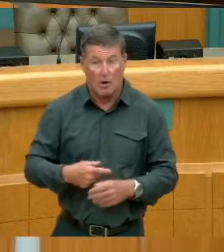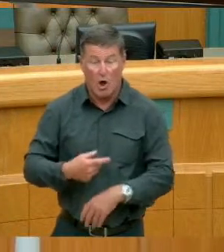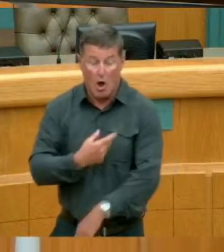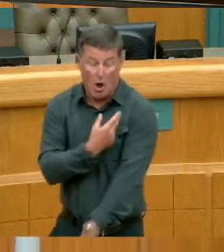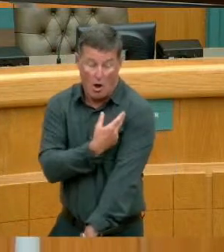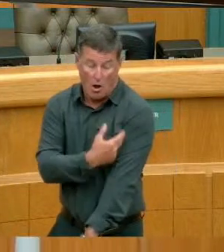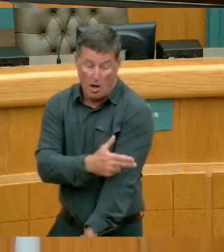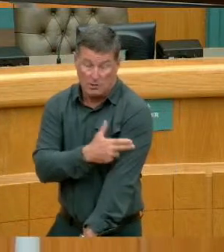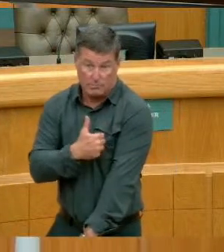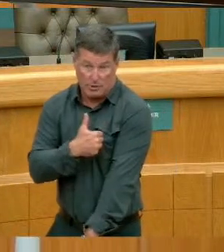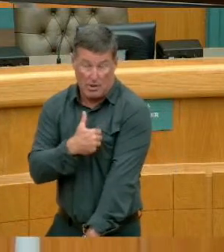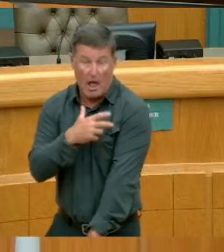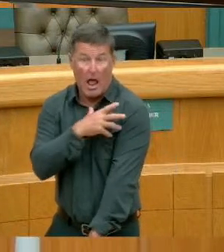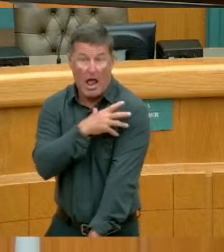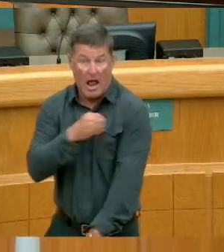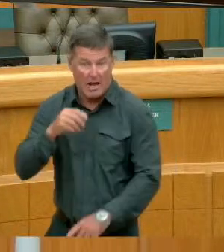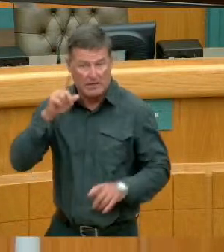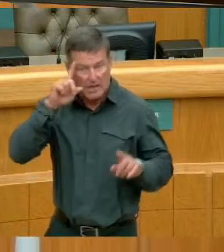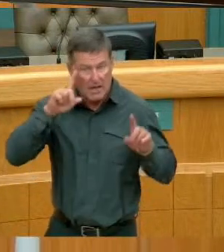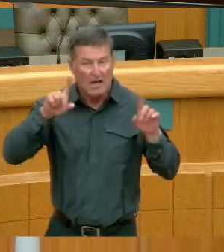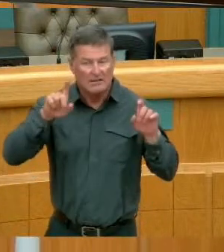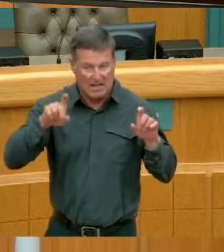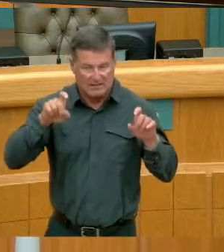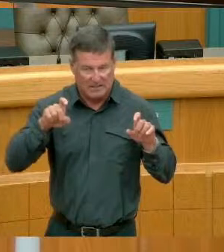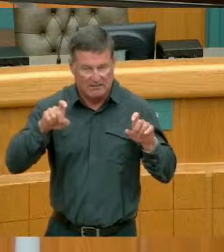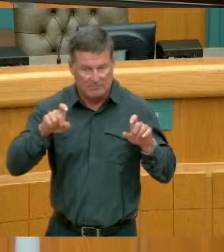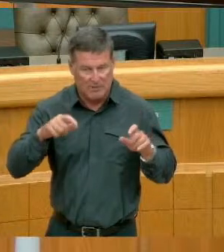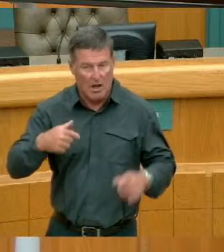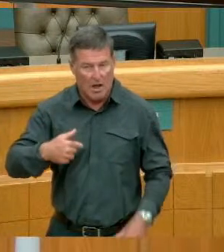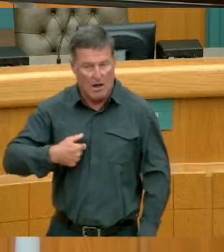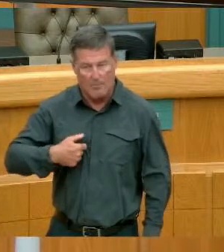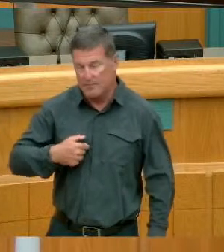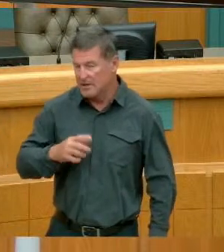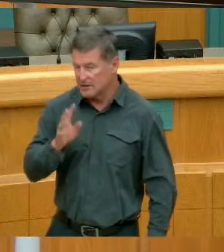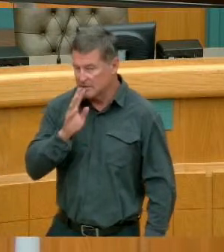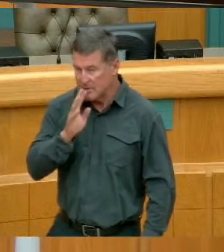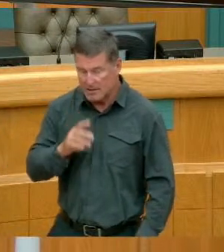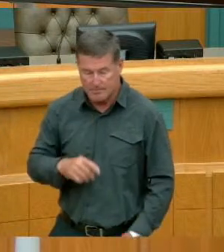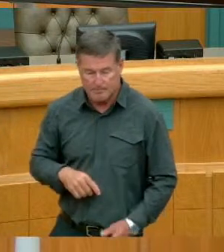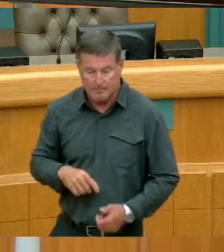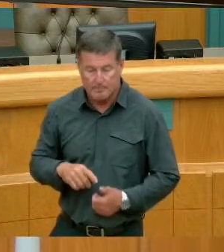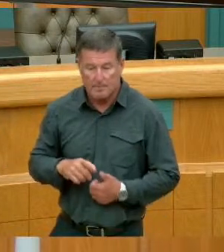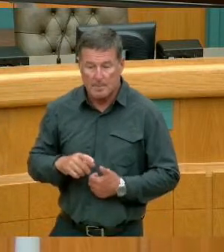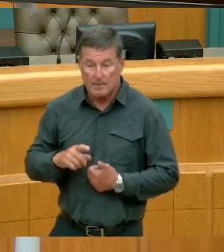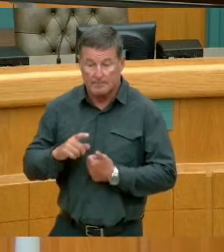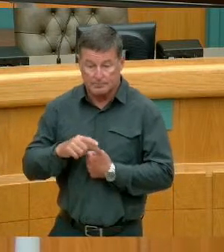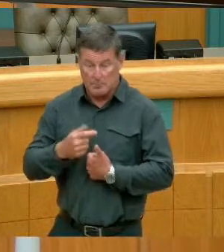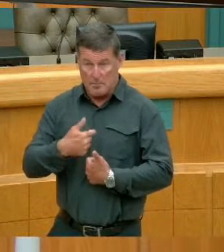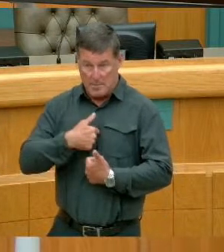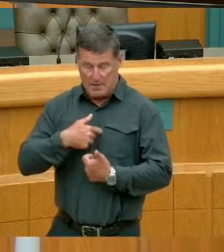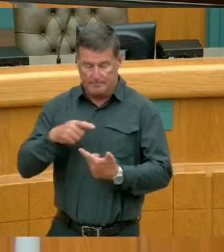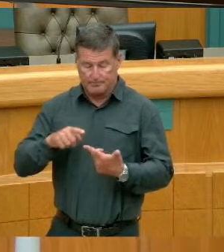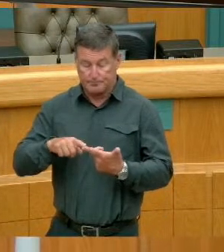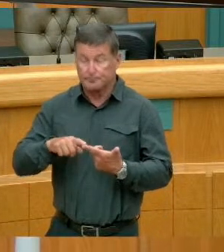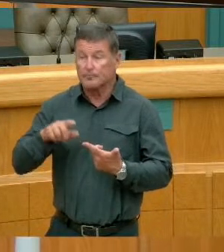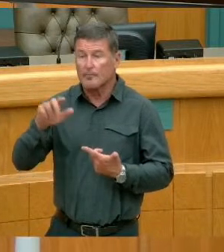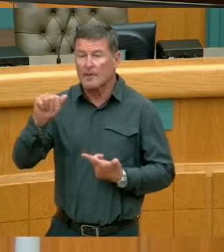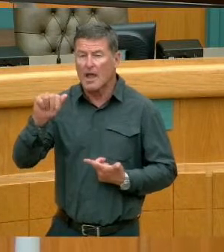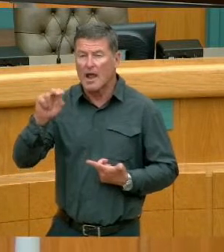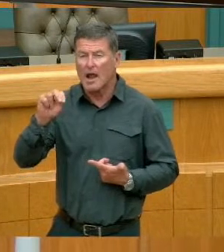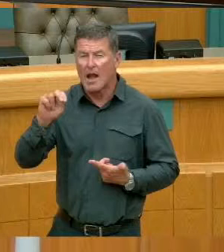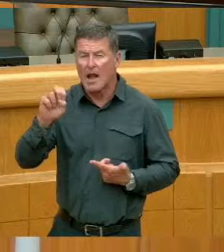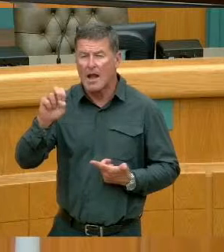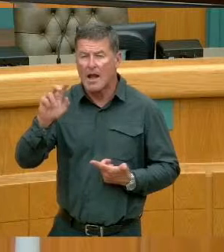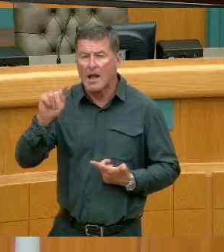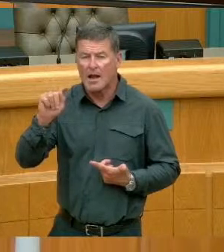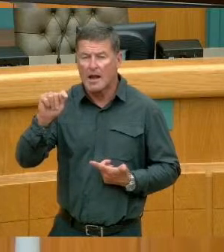testing. That'll be what I'll do this afternoon. Annette Rodriguez, our Public Health Director, is going to be live streamed